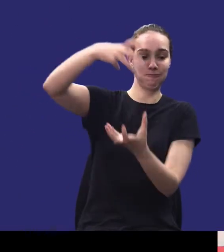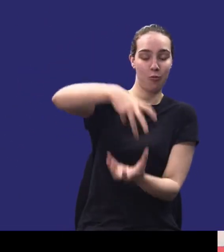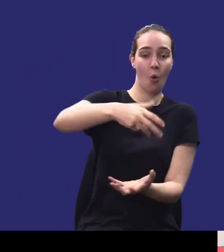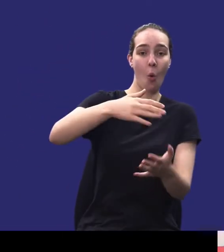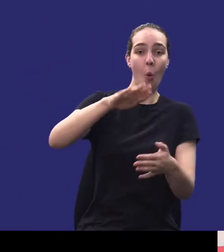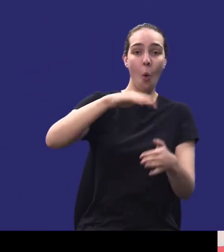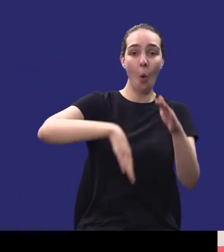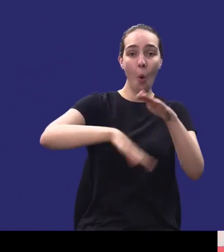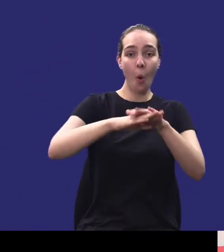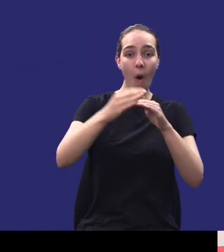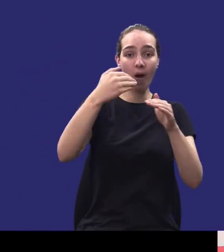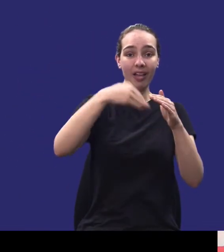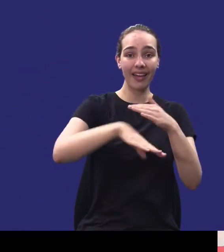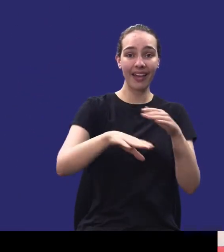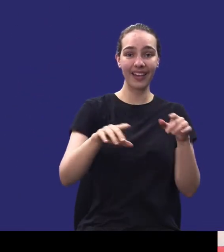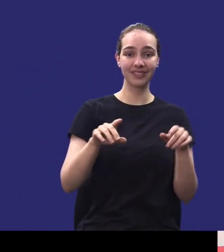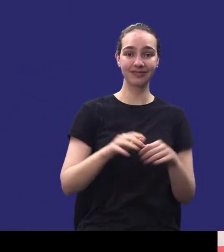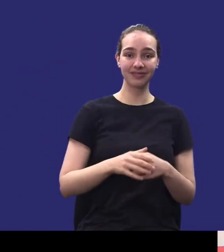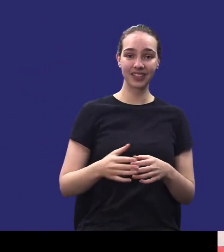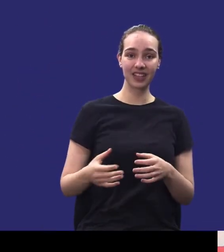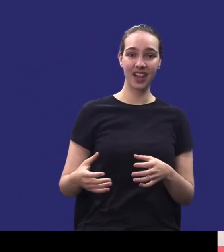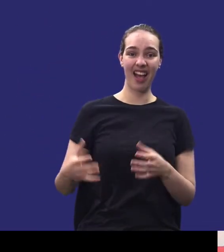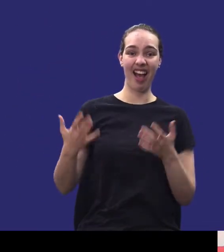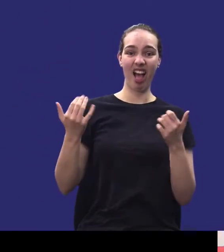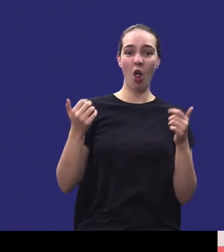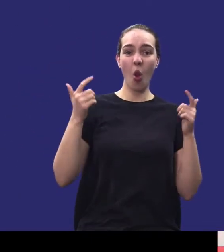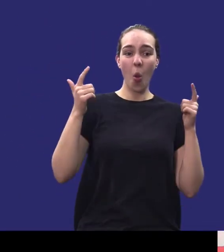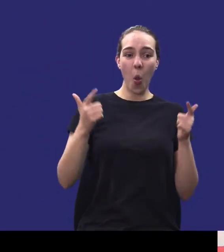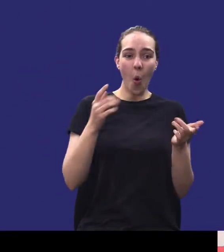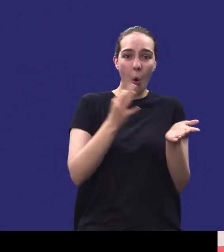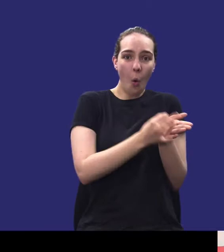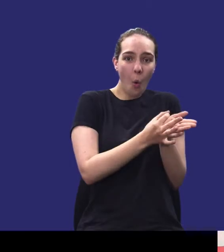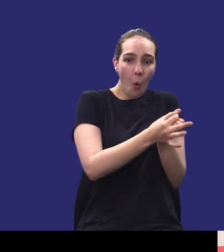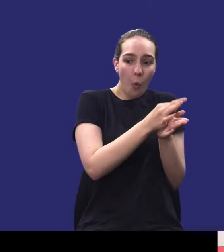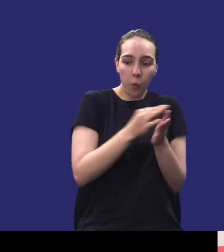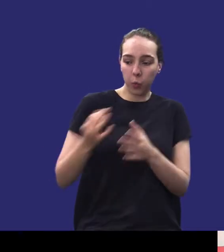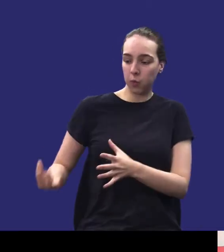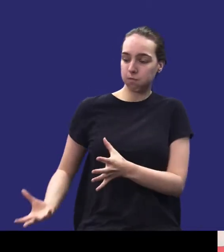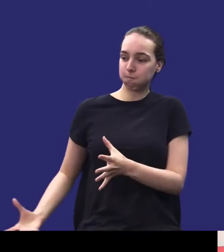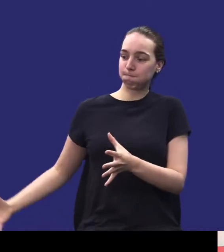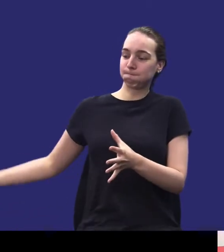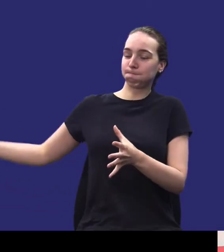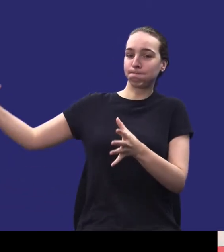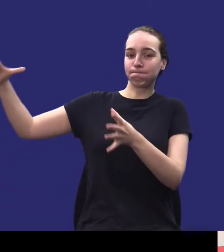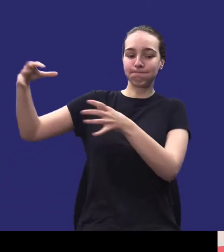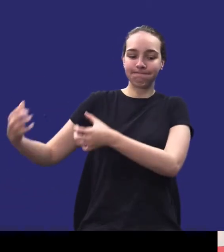box, just like our jingly coins, and he had lots of them.